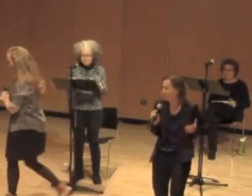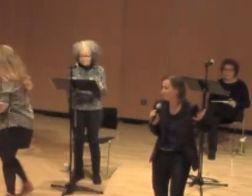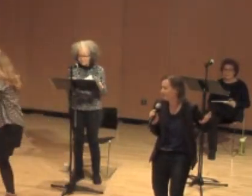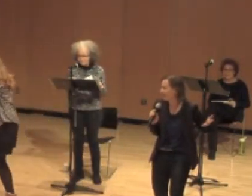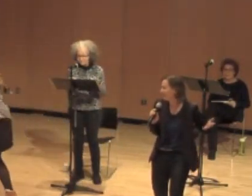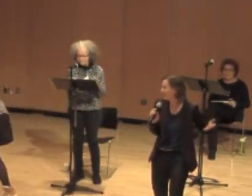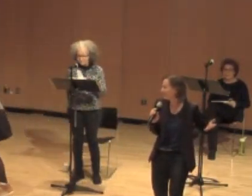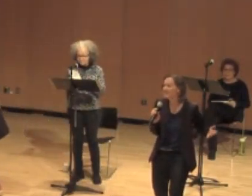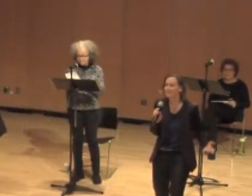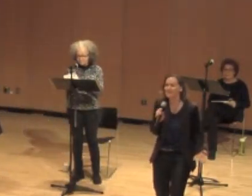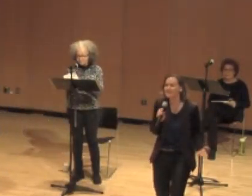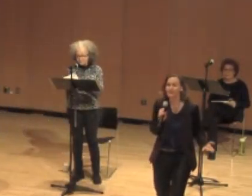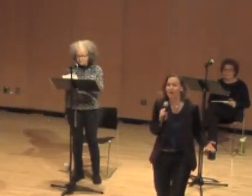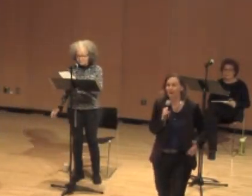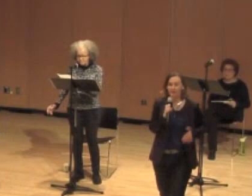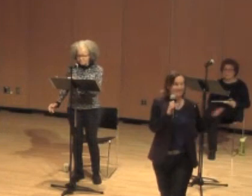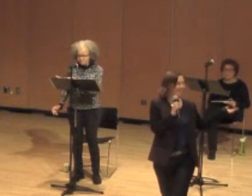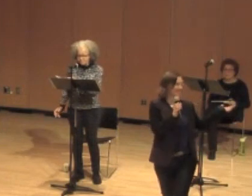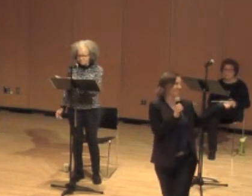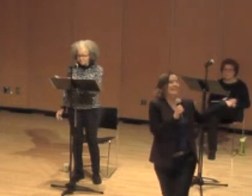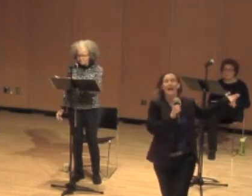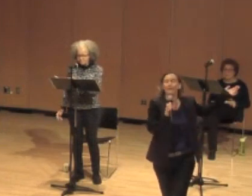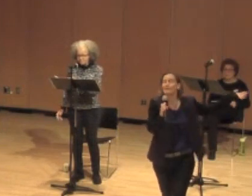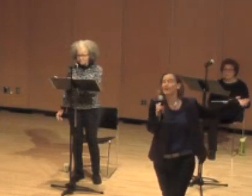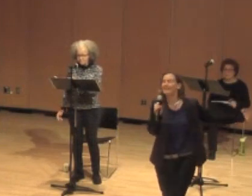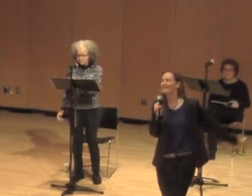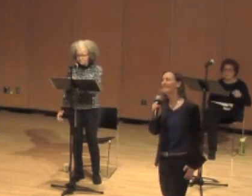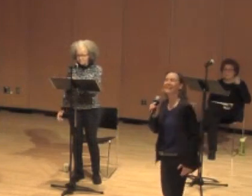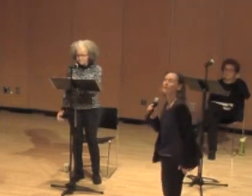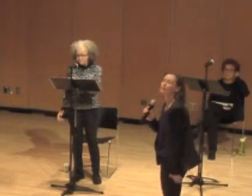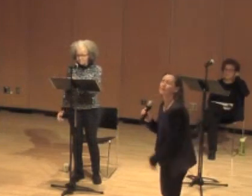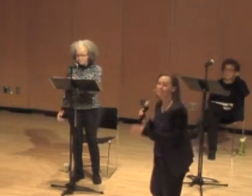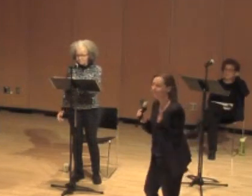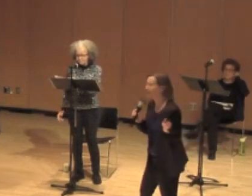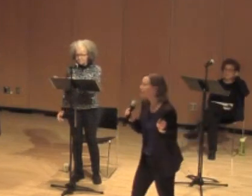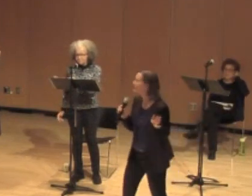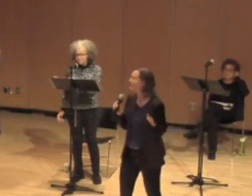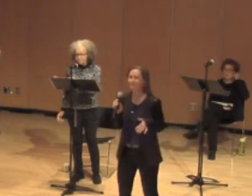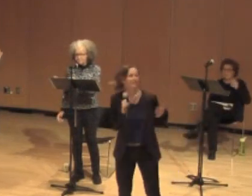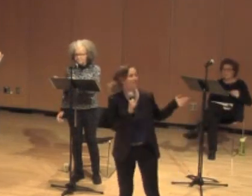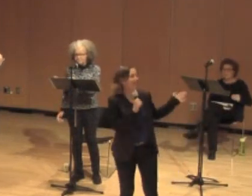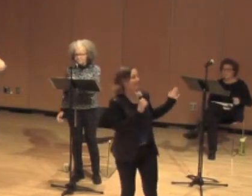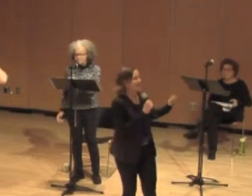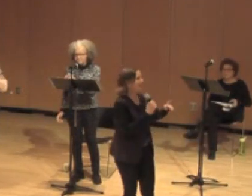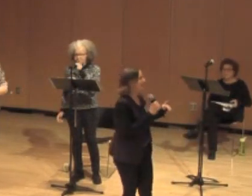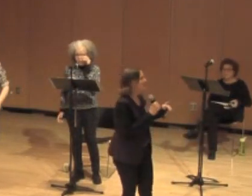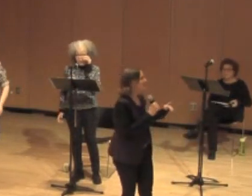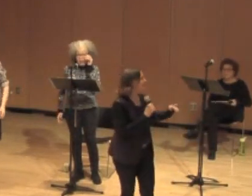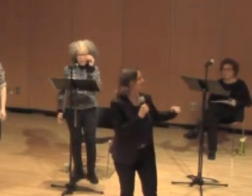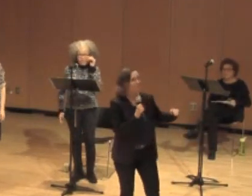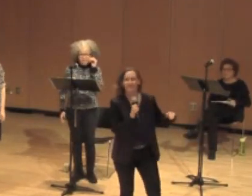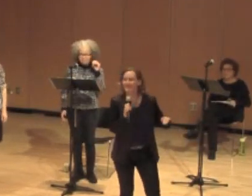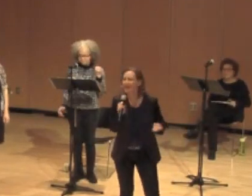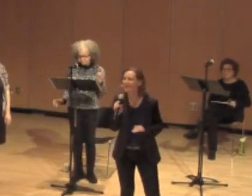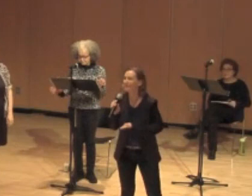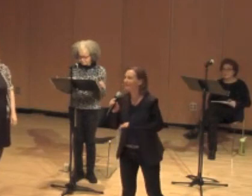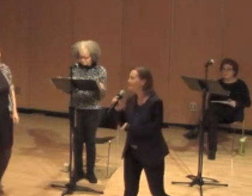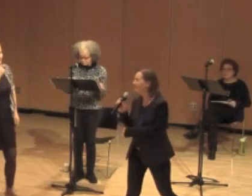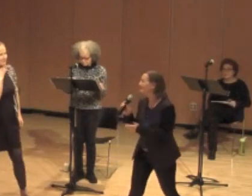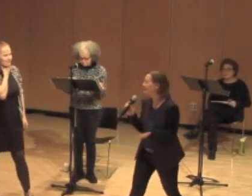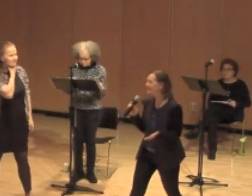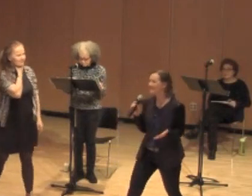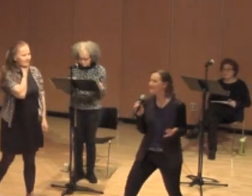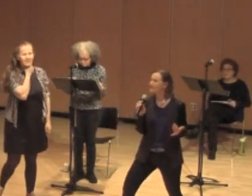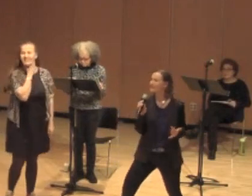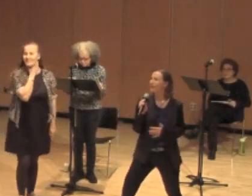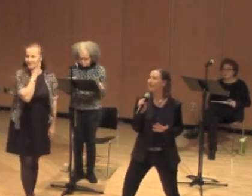and that is basically all it was and it was great it was a great production we don't have any original cast members but